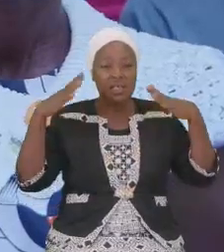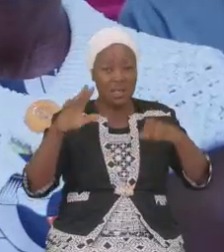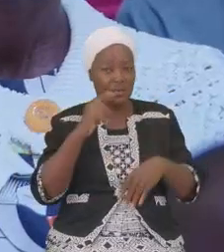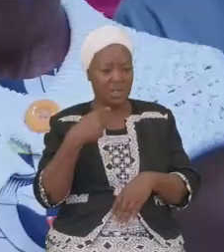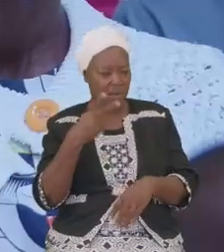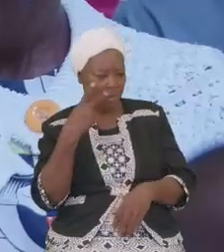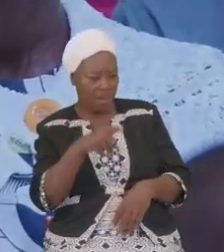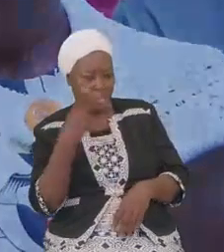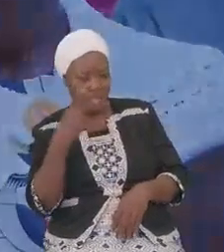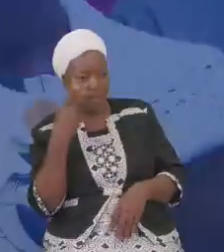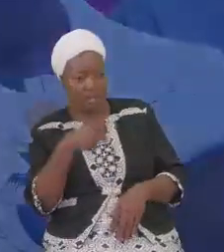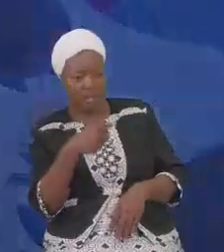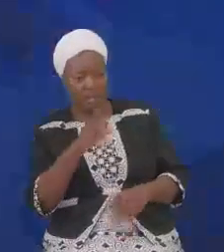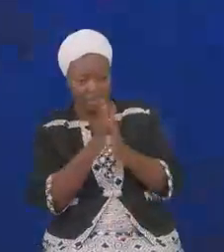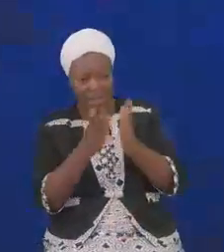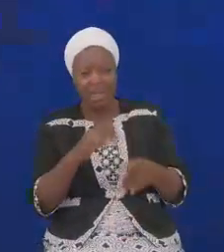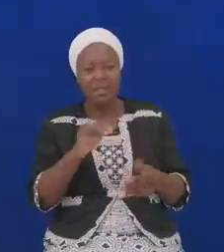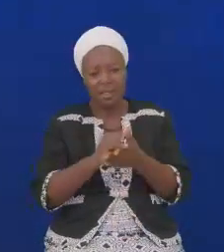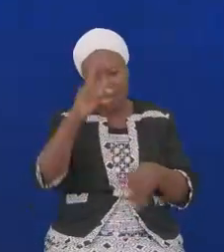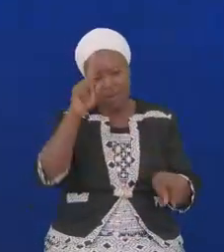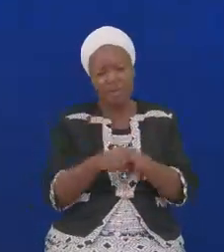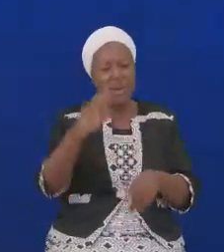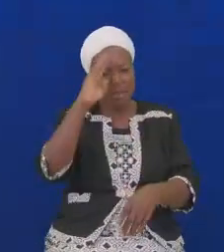at a covenant son.